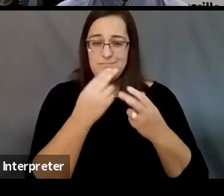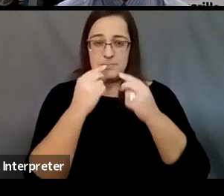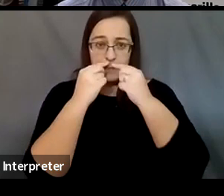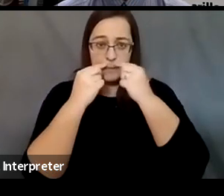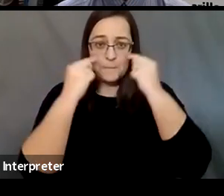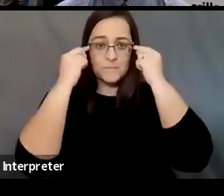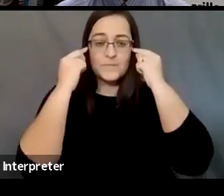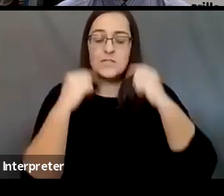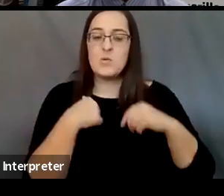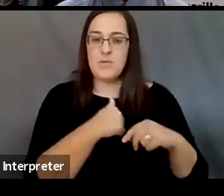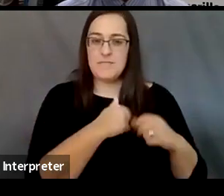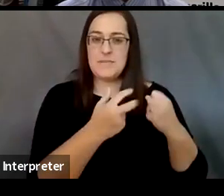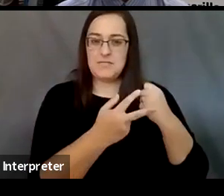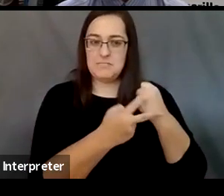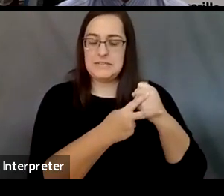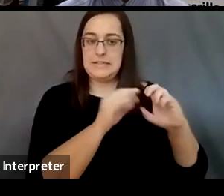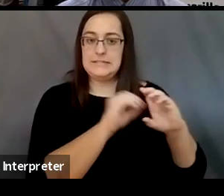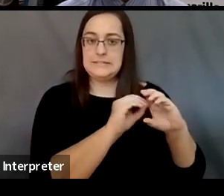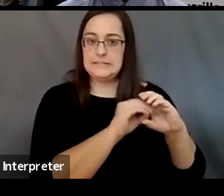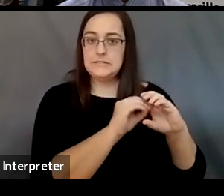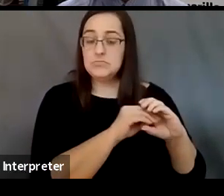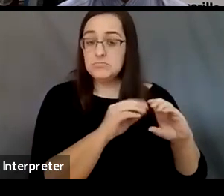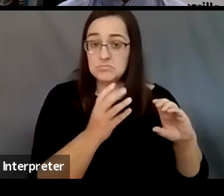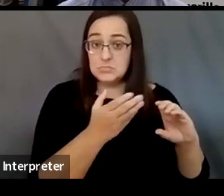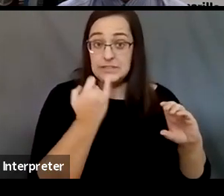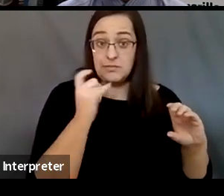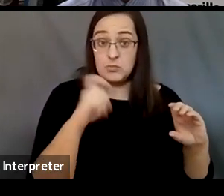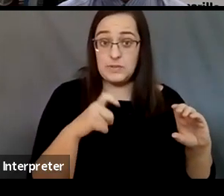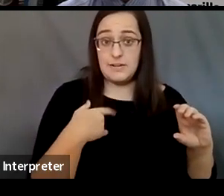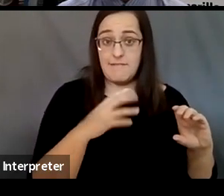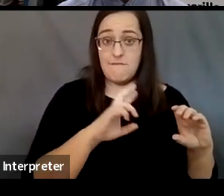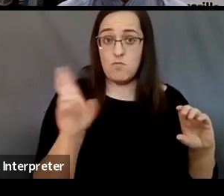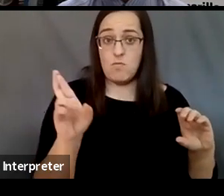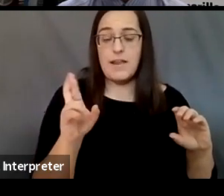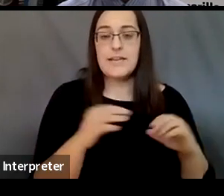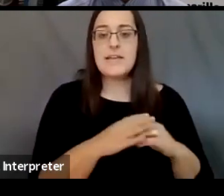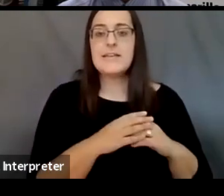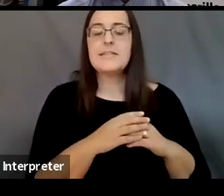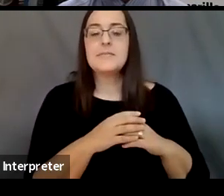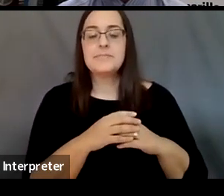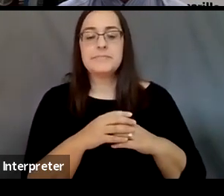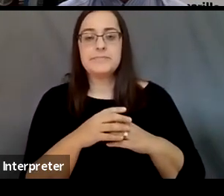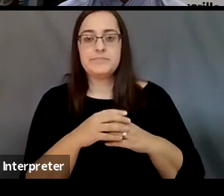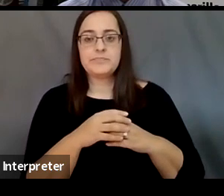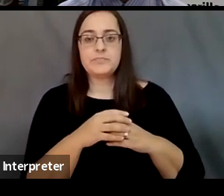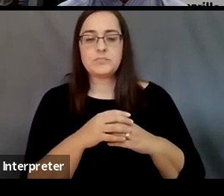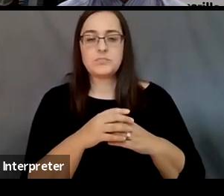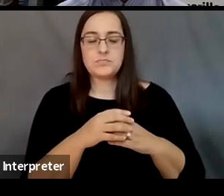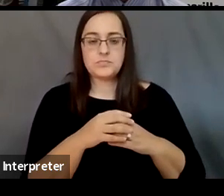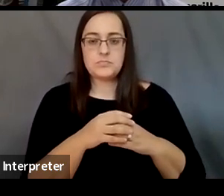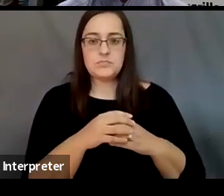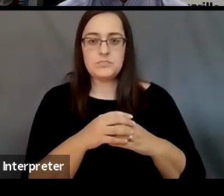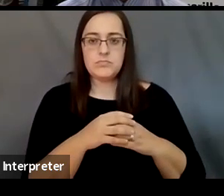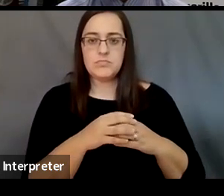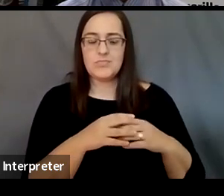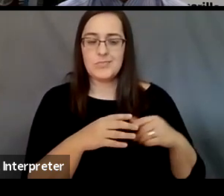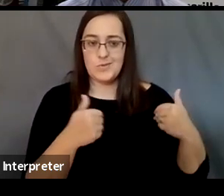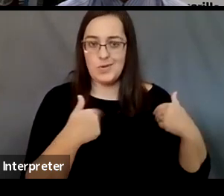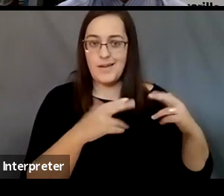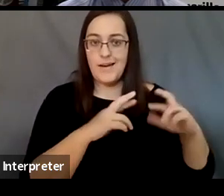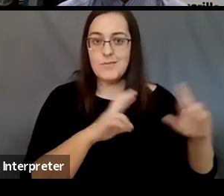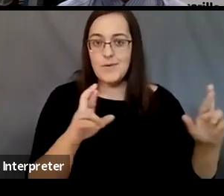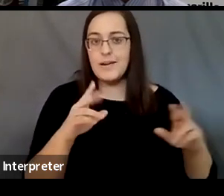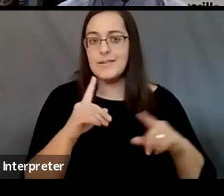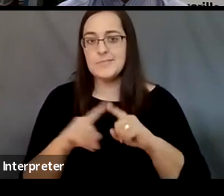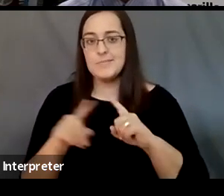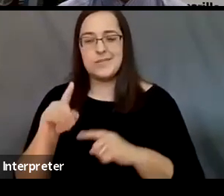of those because of the increased acquisition of some of those devices. And really